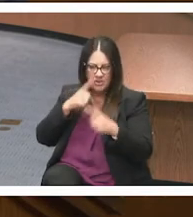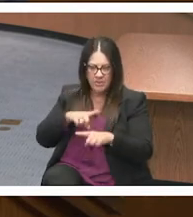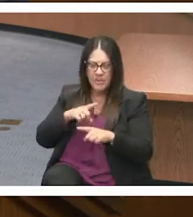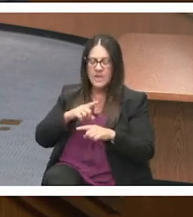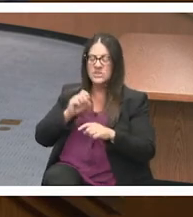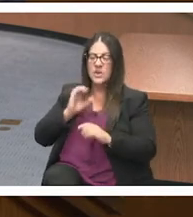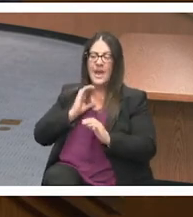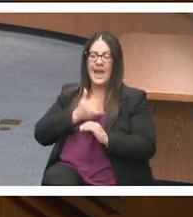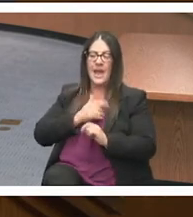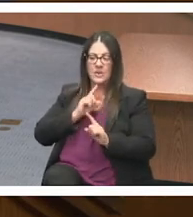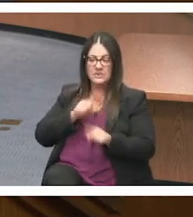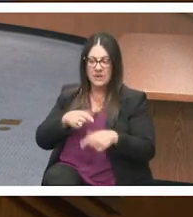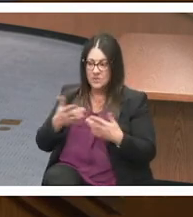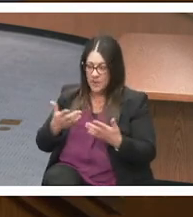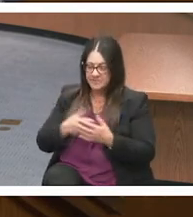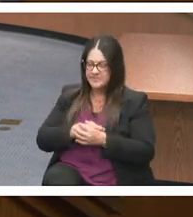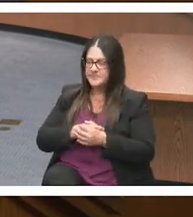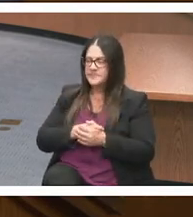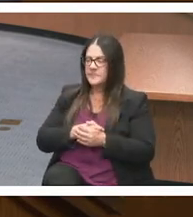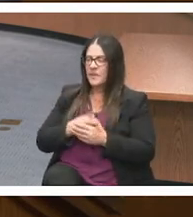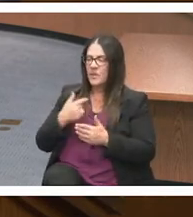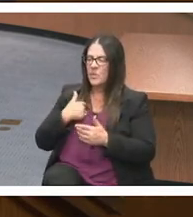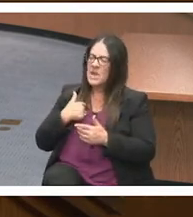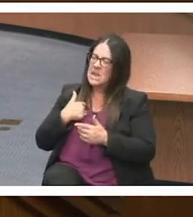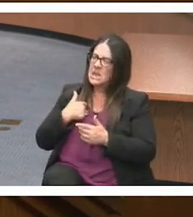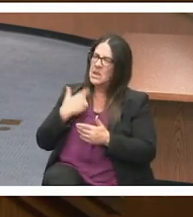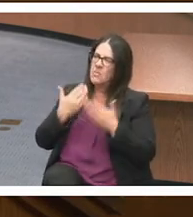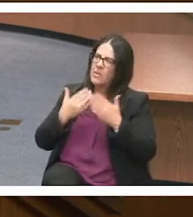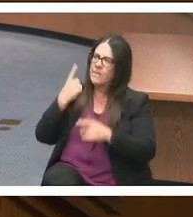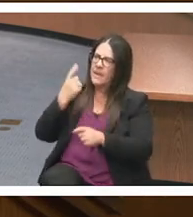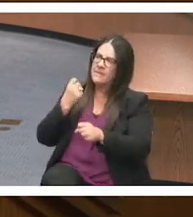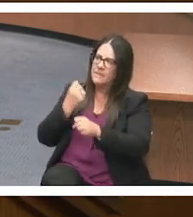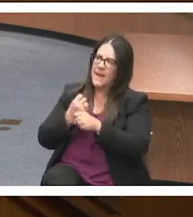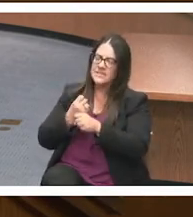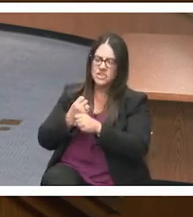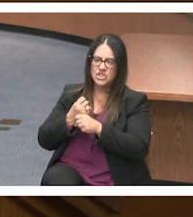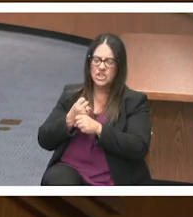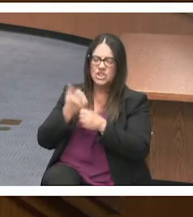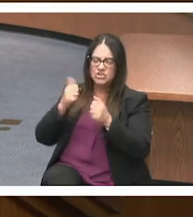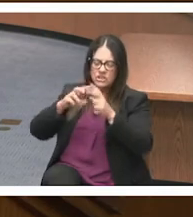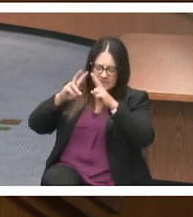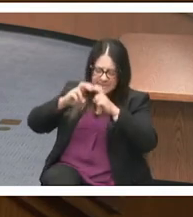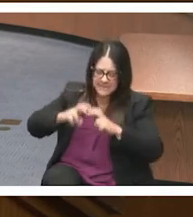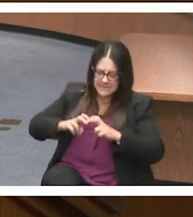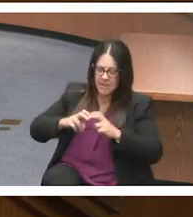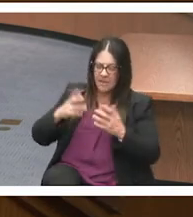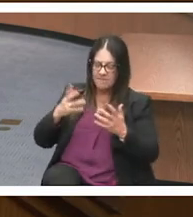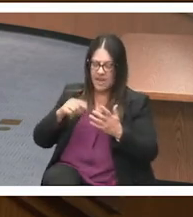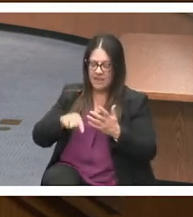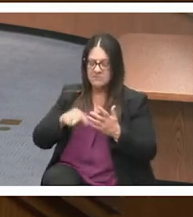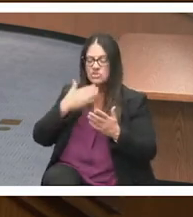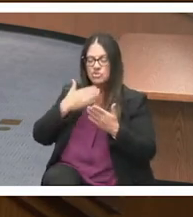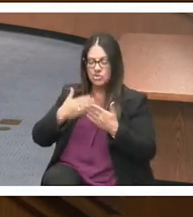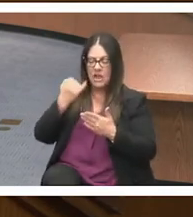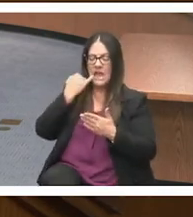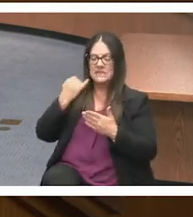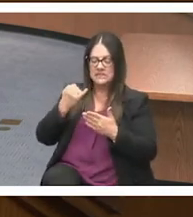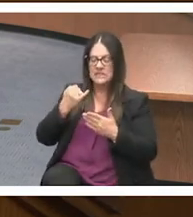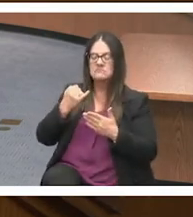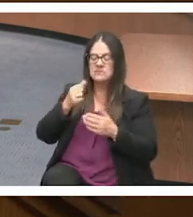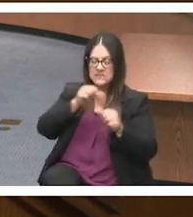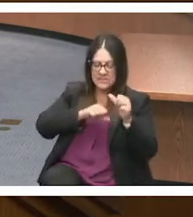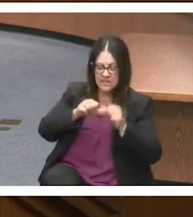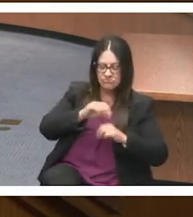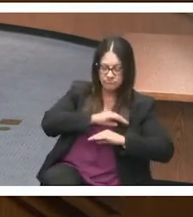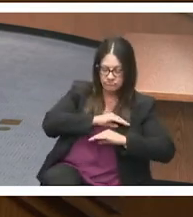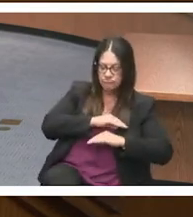is this. We spent about a year really trying to assess a package that's legally and scientifically adequate.